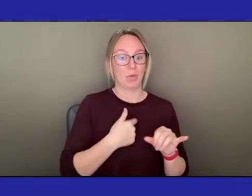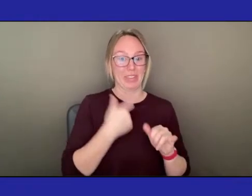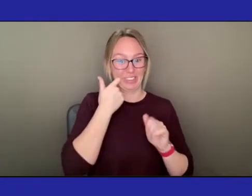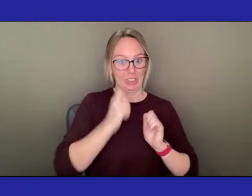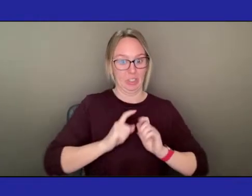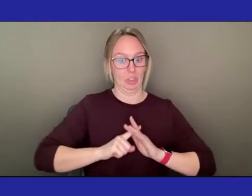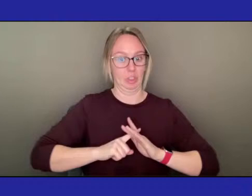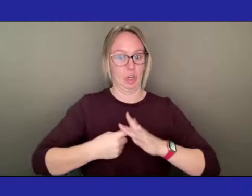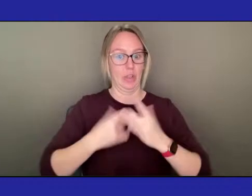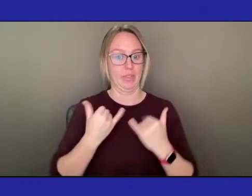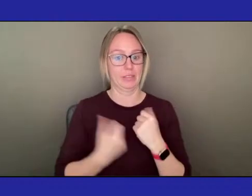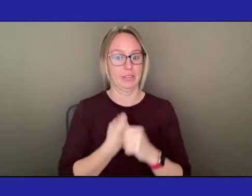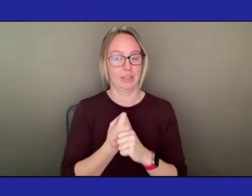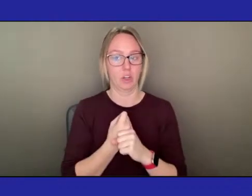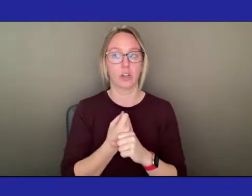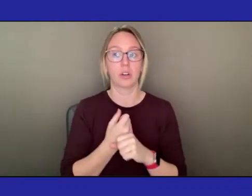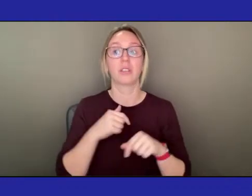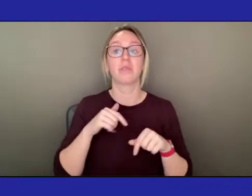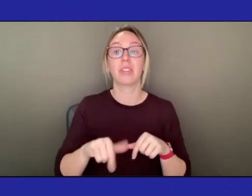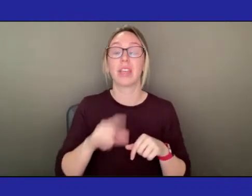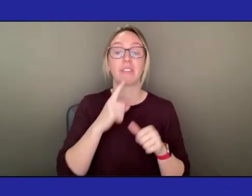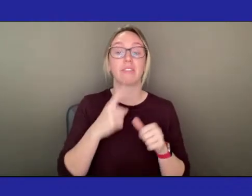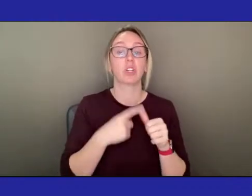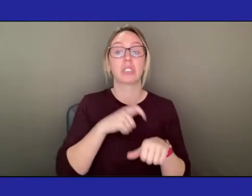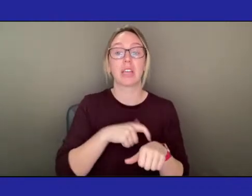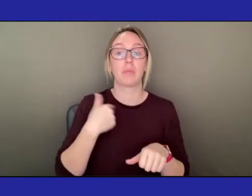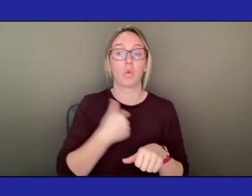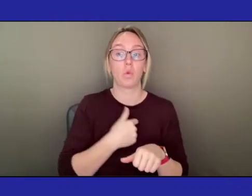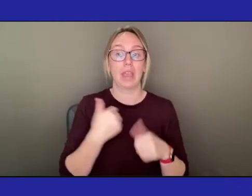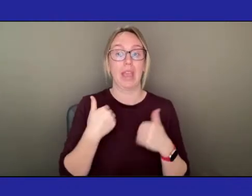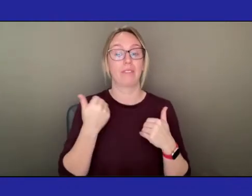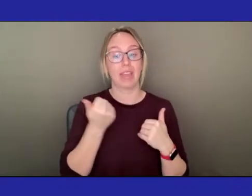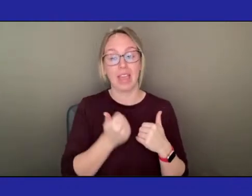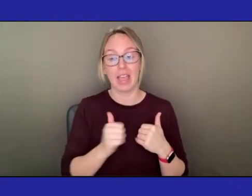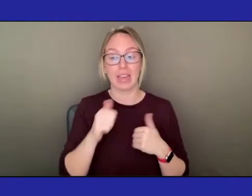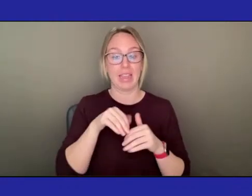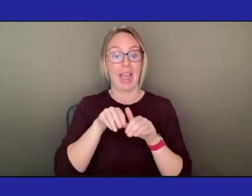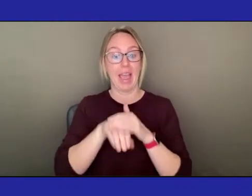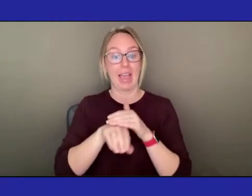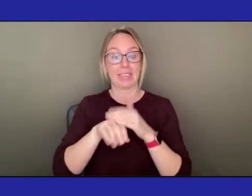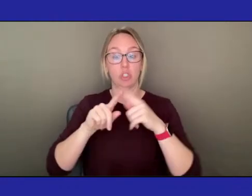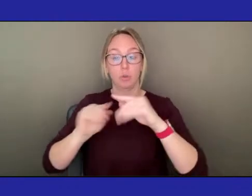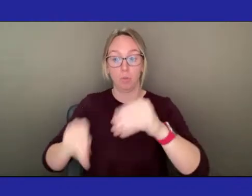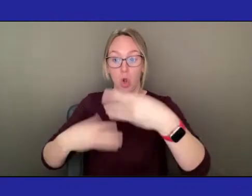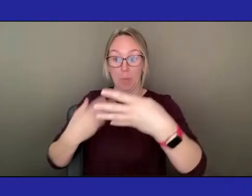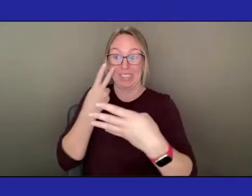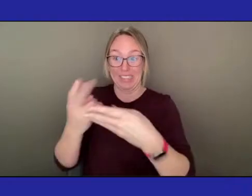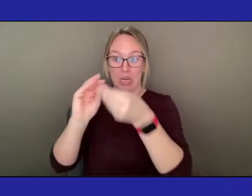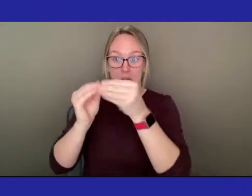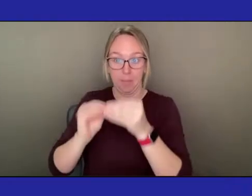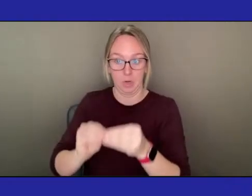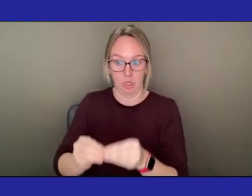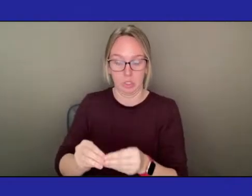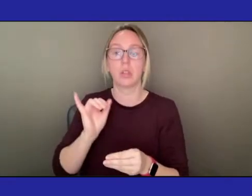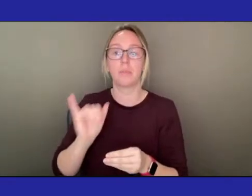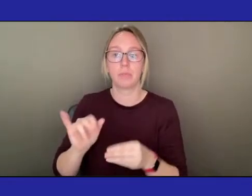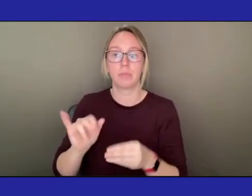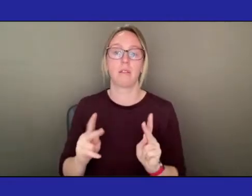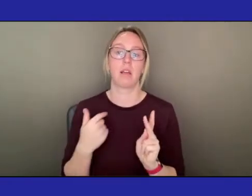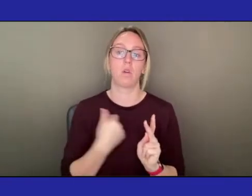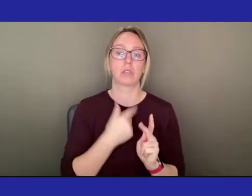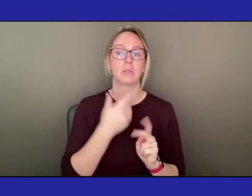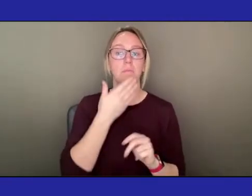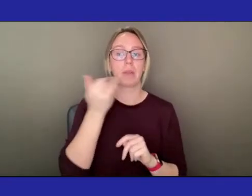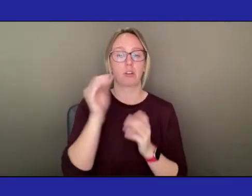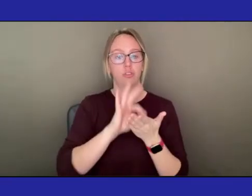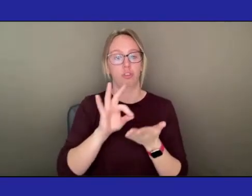the first time that we have any access at all to see these numbers, and it's allowing us to better track the needs. And we now